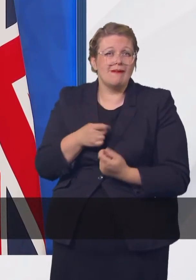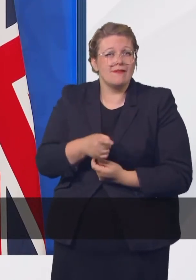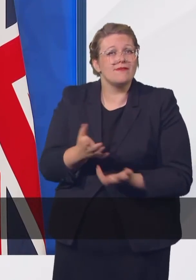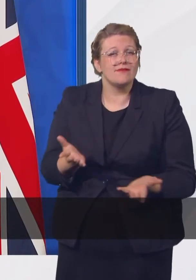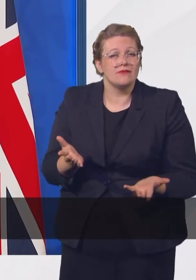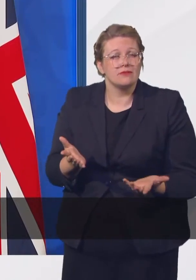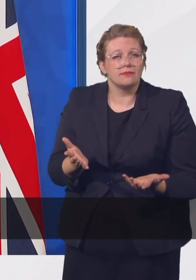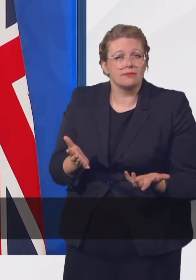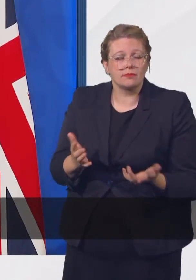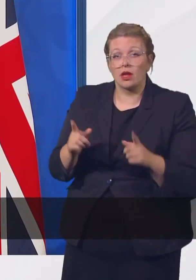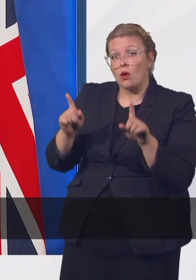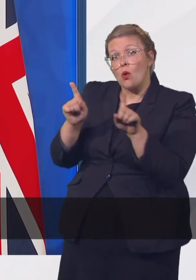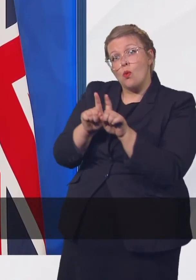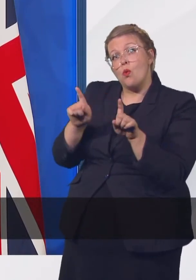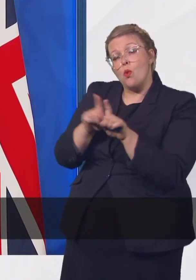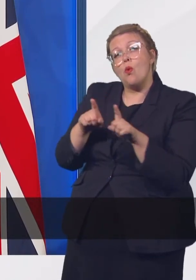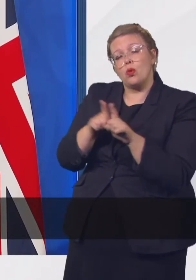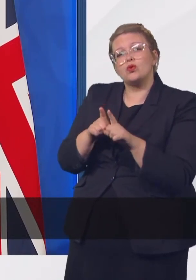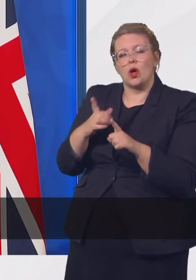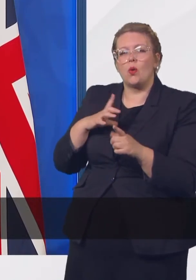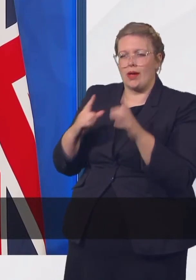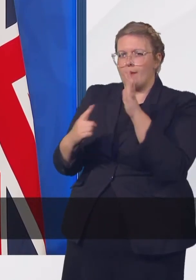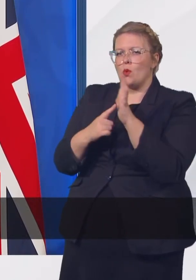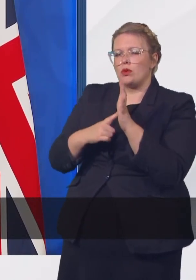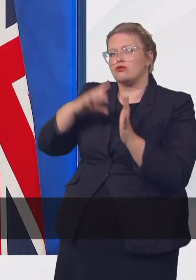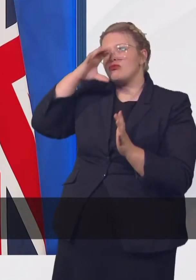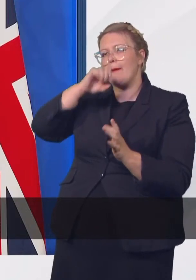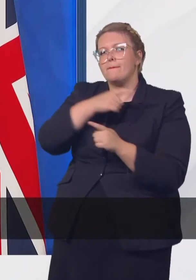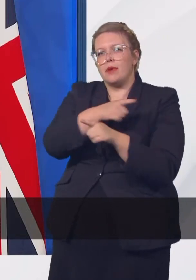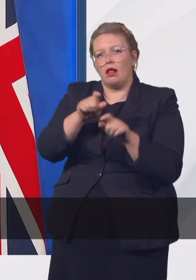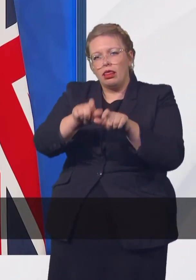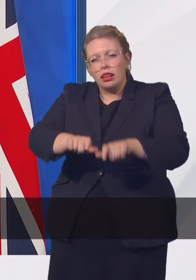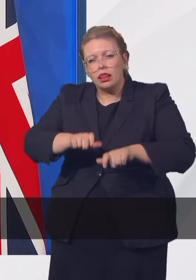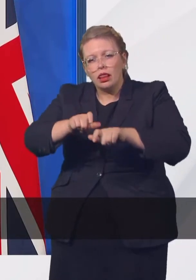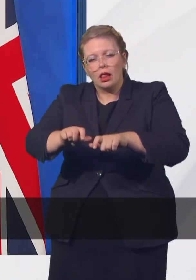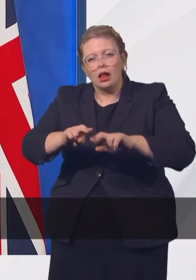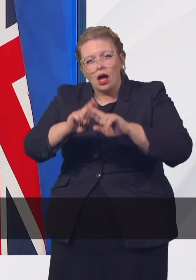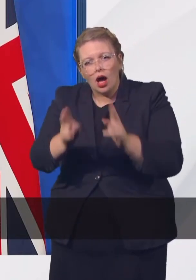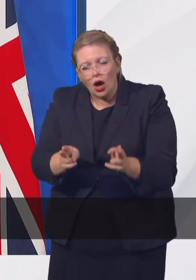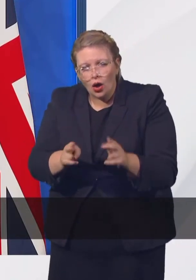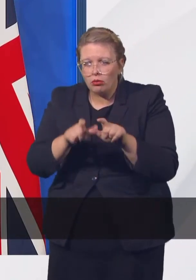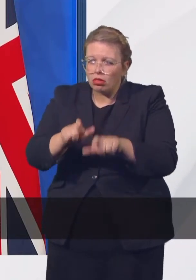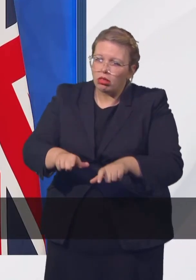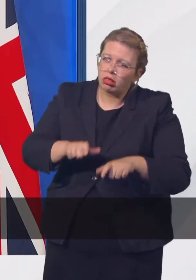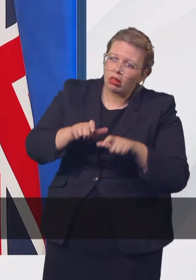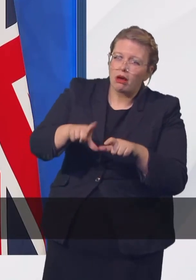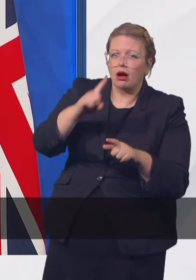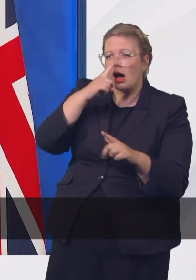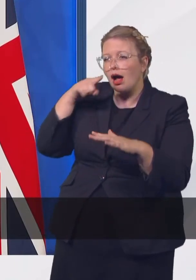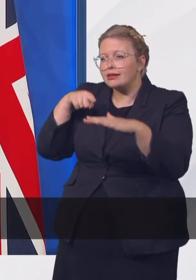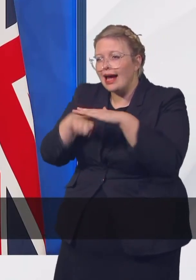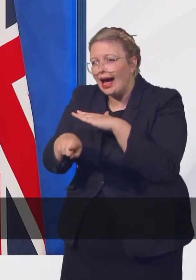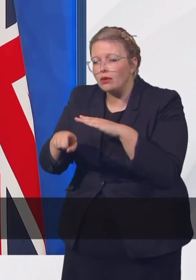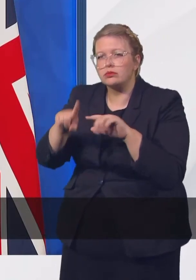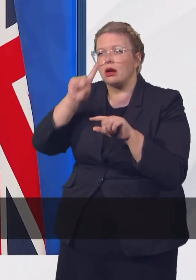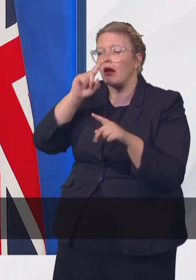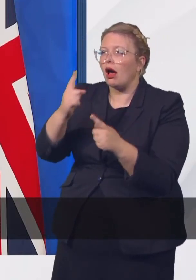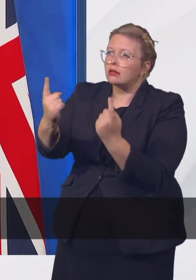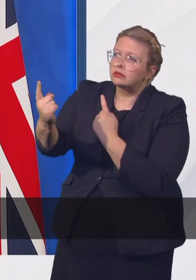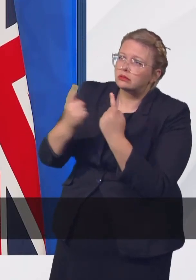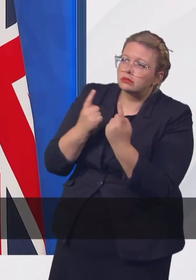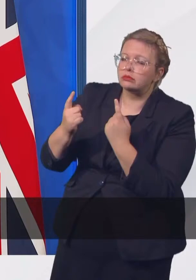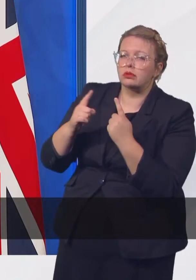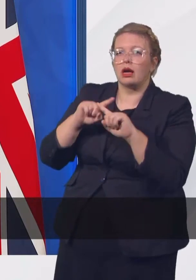that there are risks and health consequences of not having visitors and not